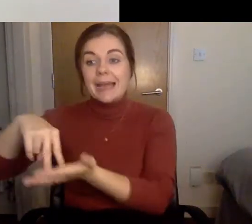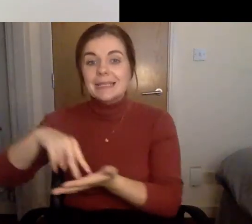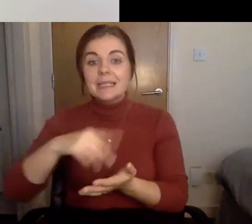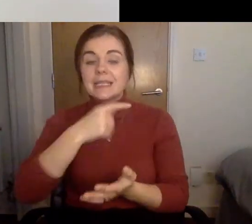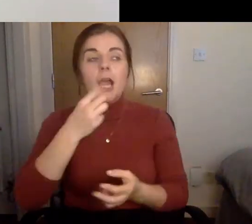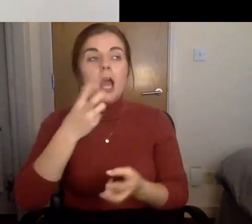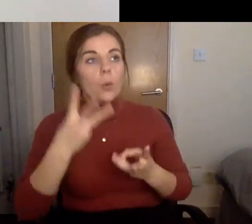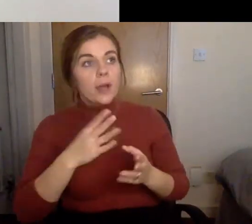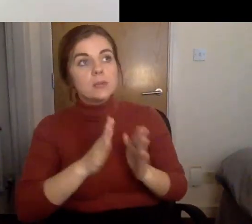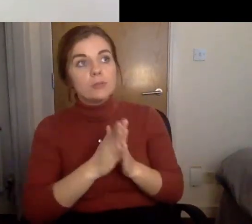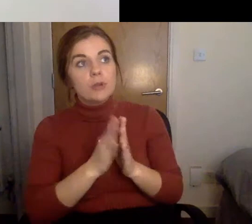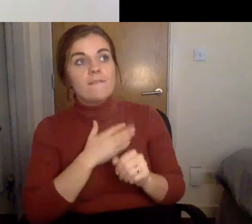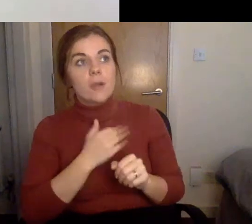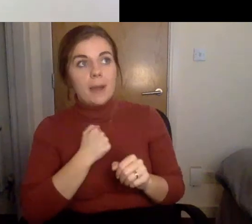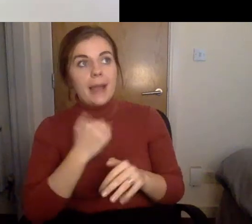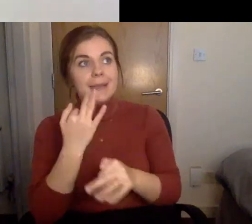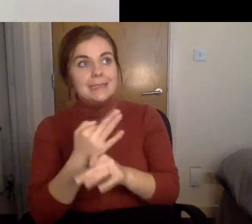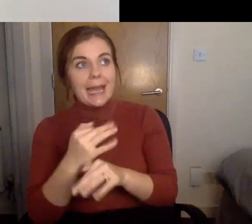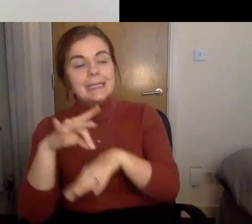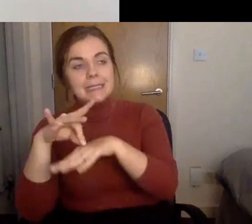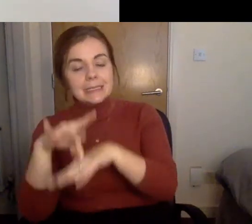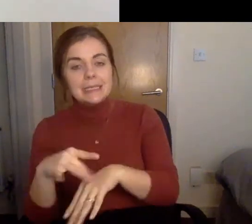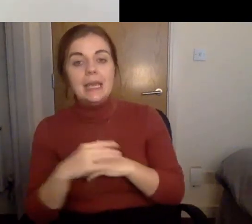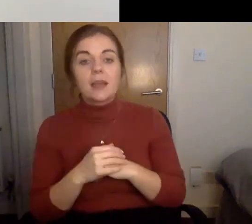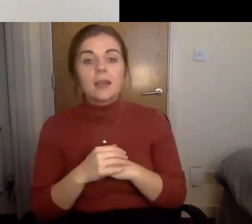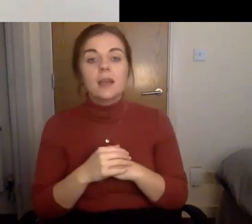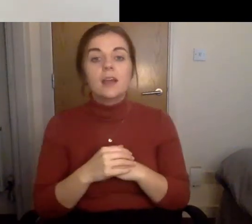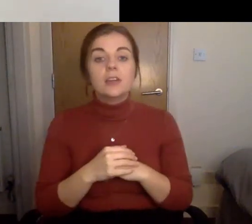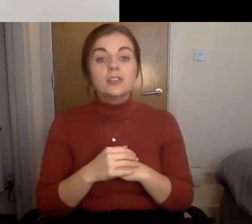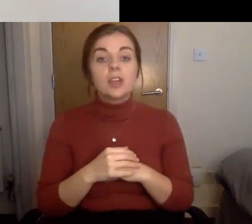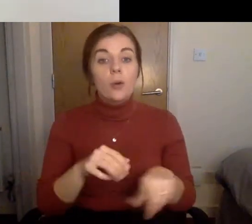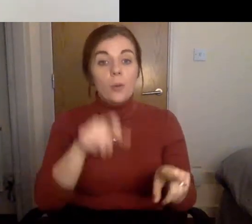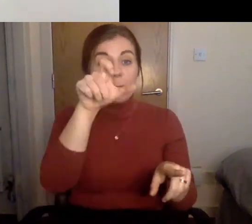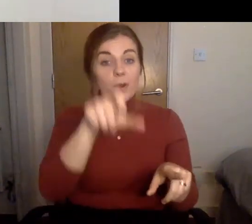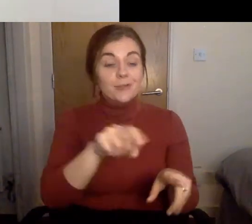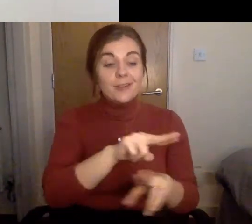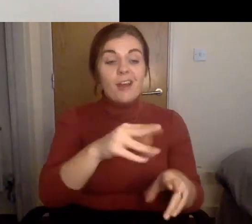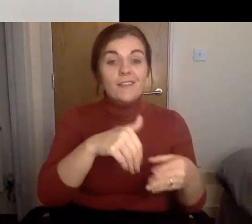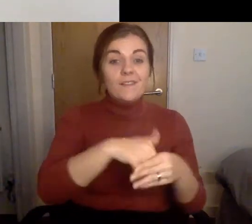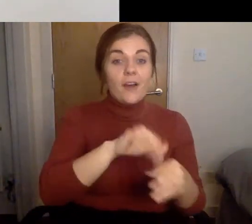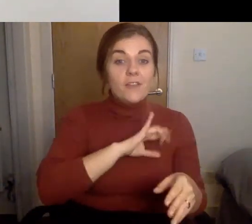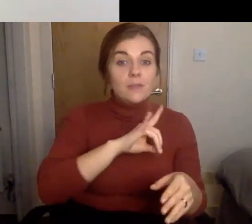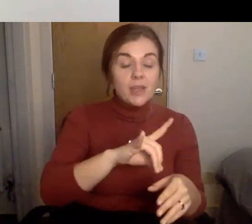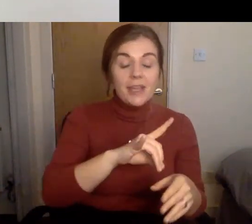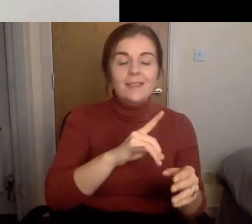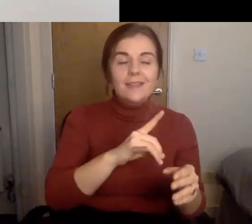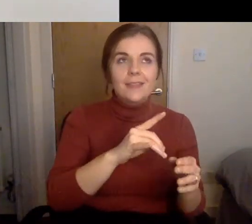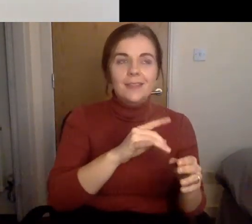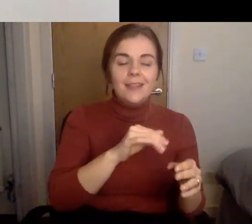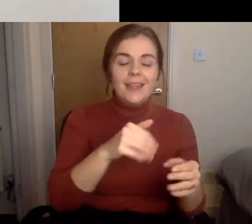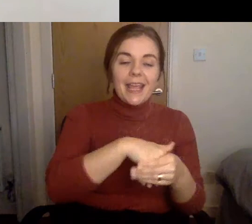This boy is sitting down, so choosing not to take part in the prayer, puts his hand up. My granny is sick too.